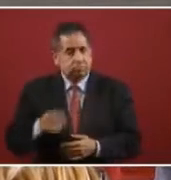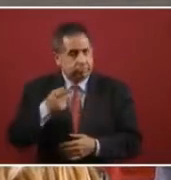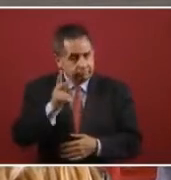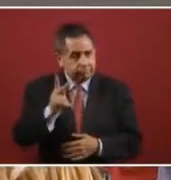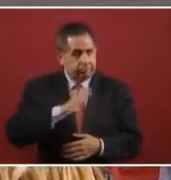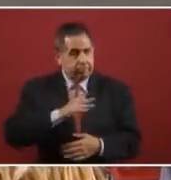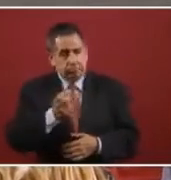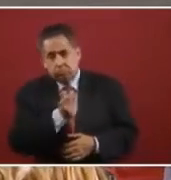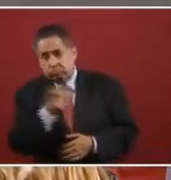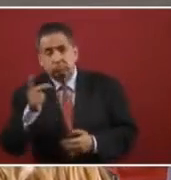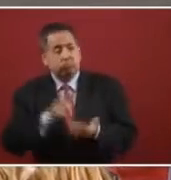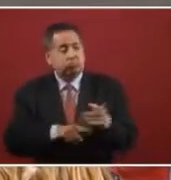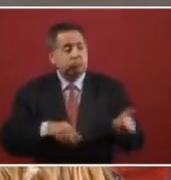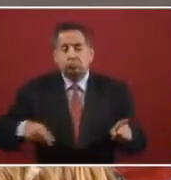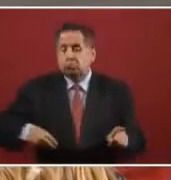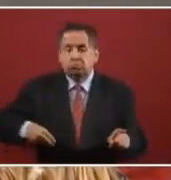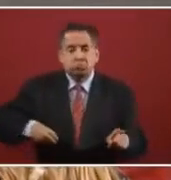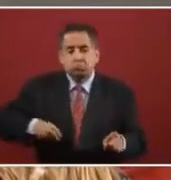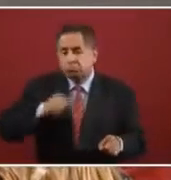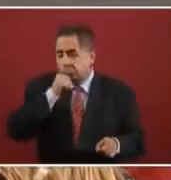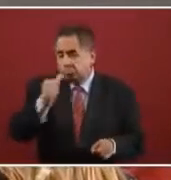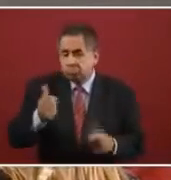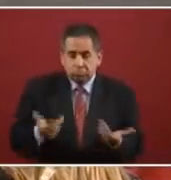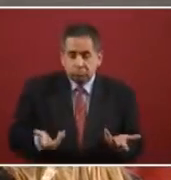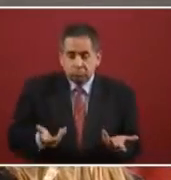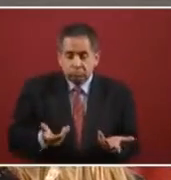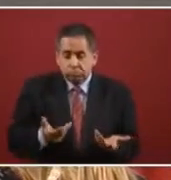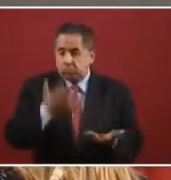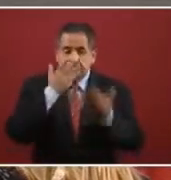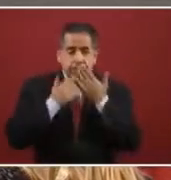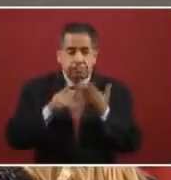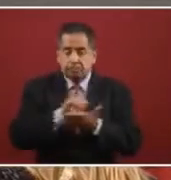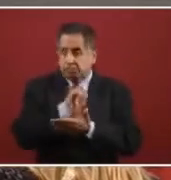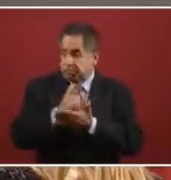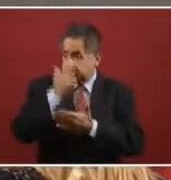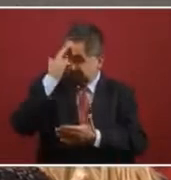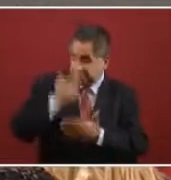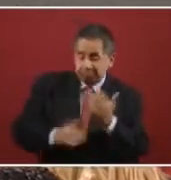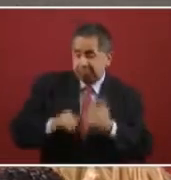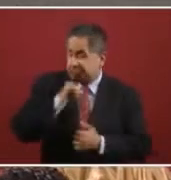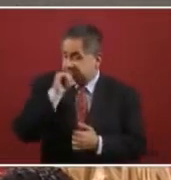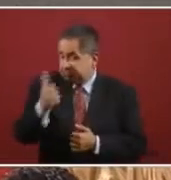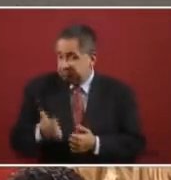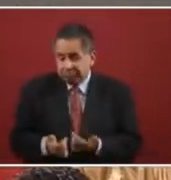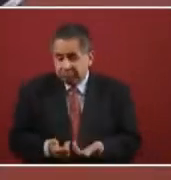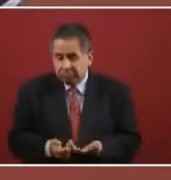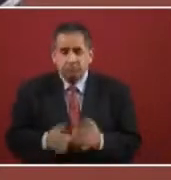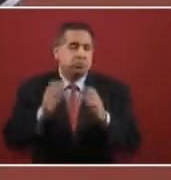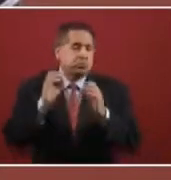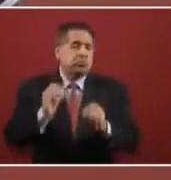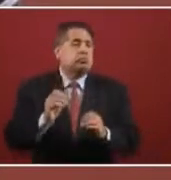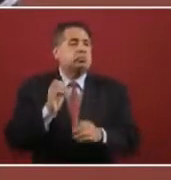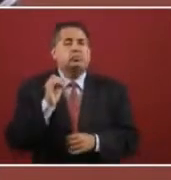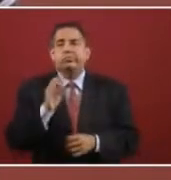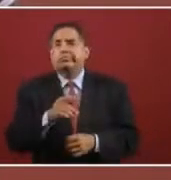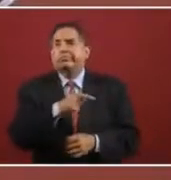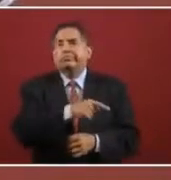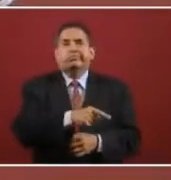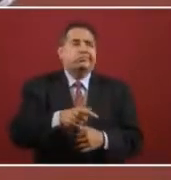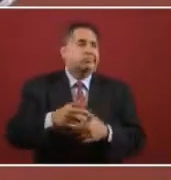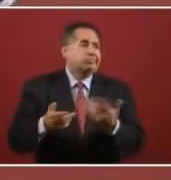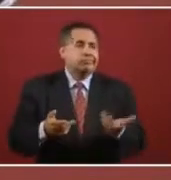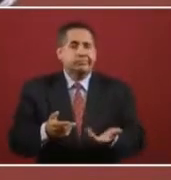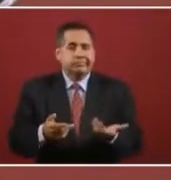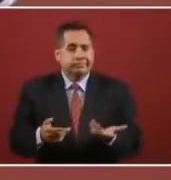of people inocente, that are innocent, que no cometió delitos, that committed no crime. Que estén unas because they're in a situation